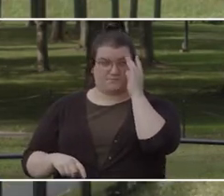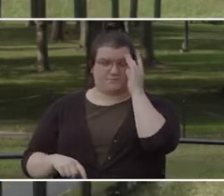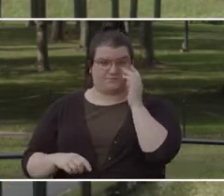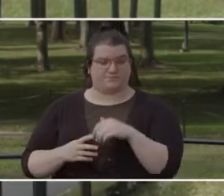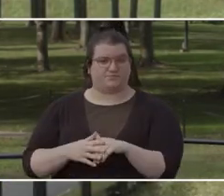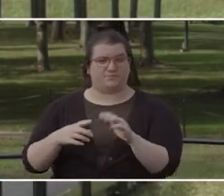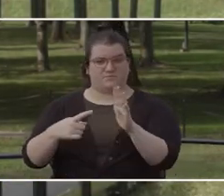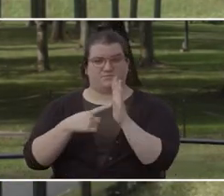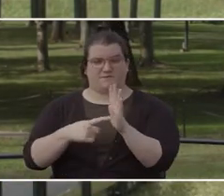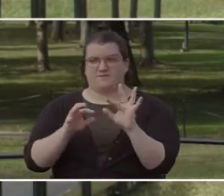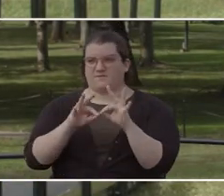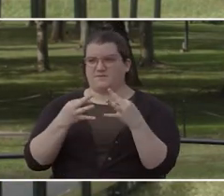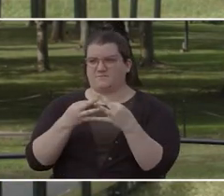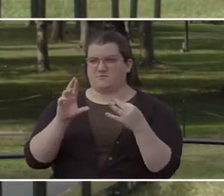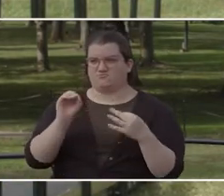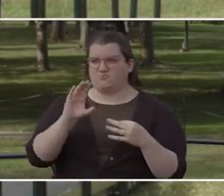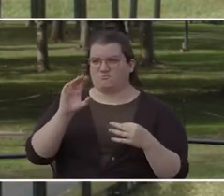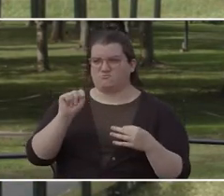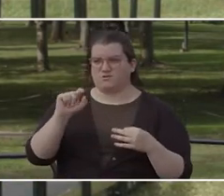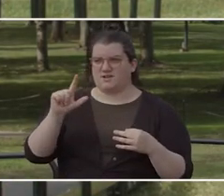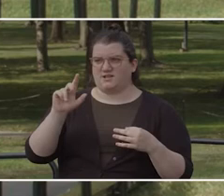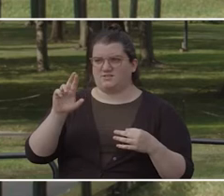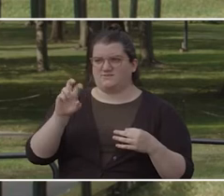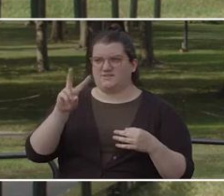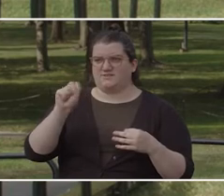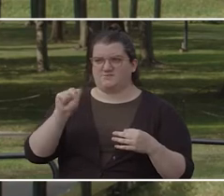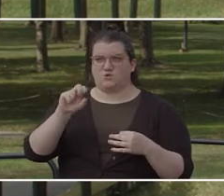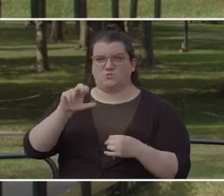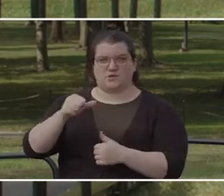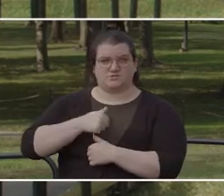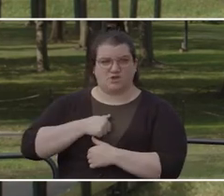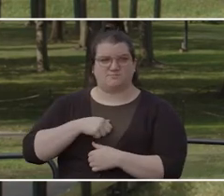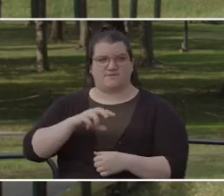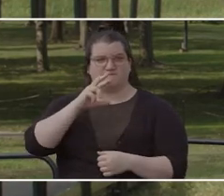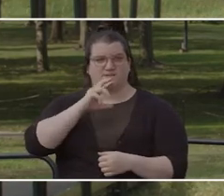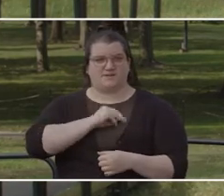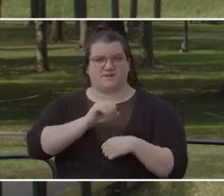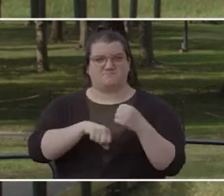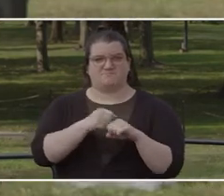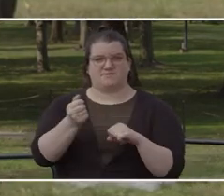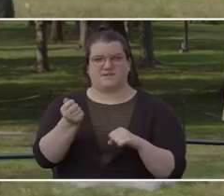Thank you. On behalf of the family of Robert L. Reeves, U.S. Army, Vietnam, 1969.